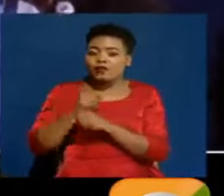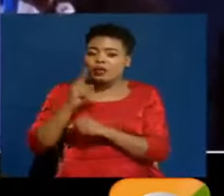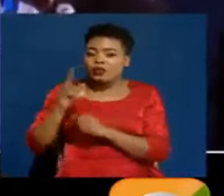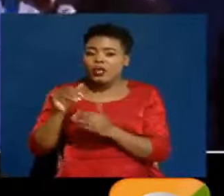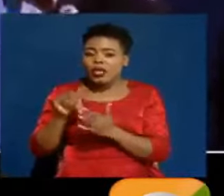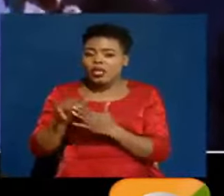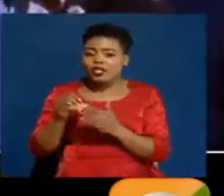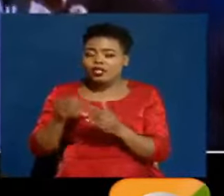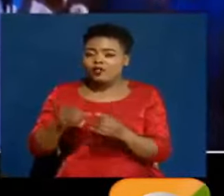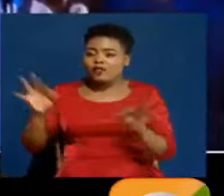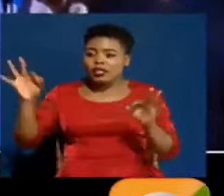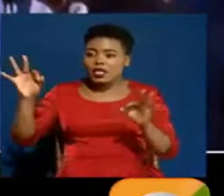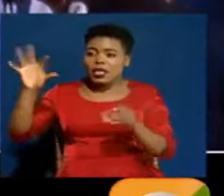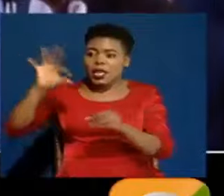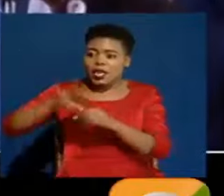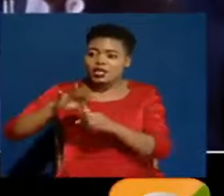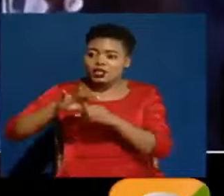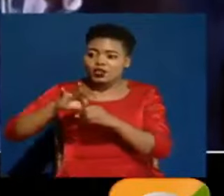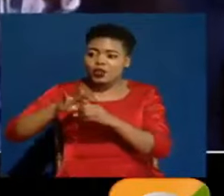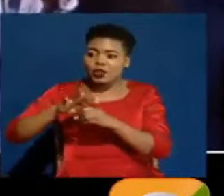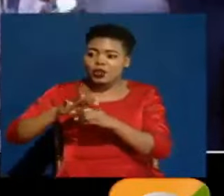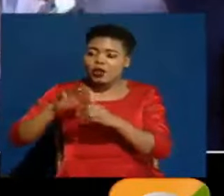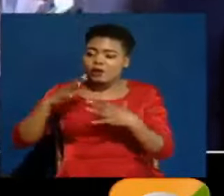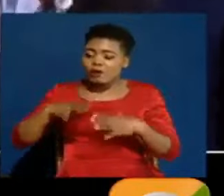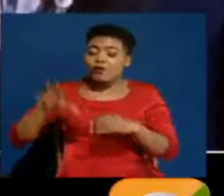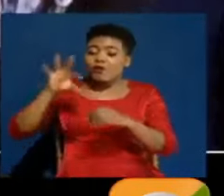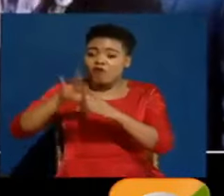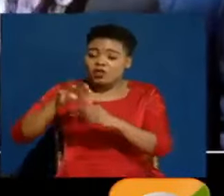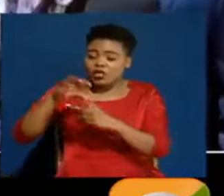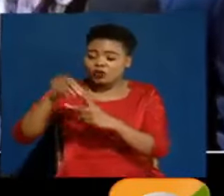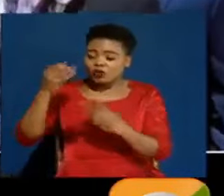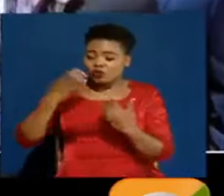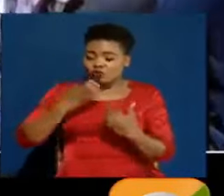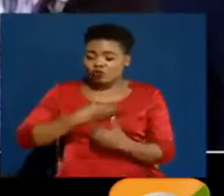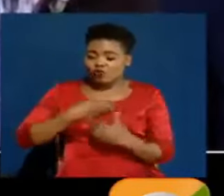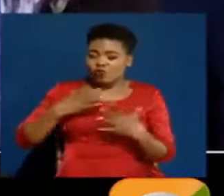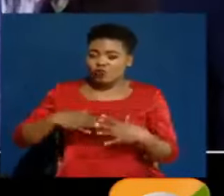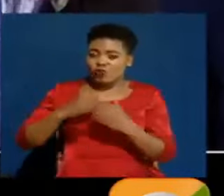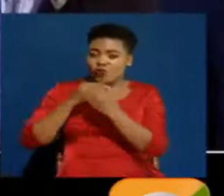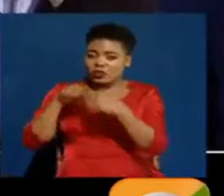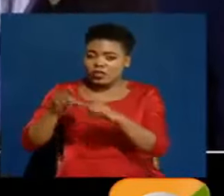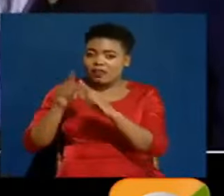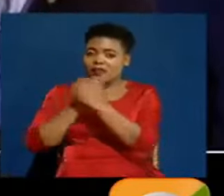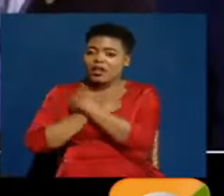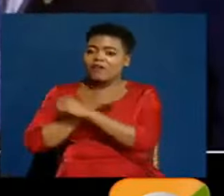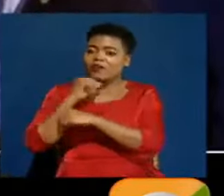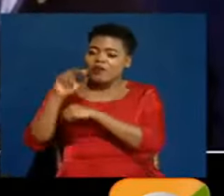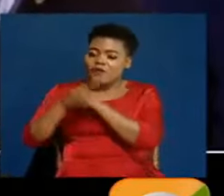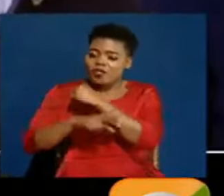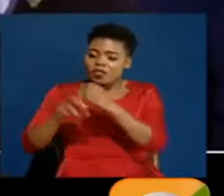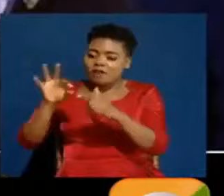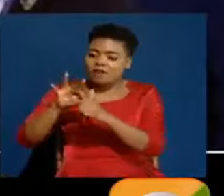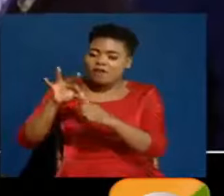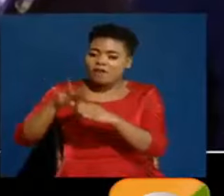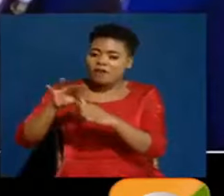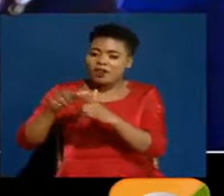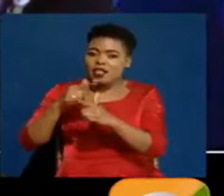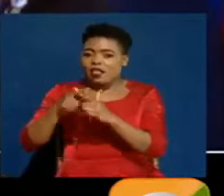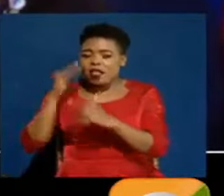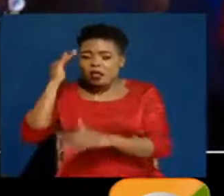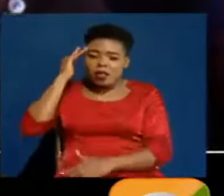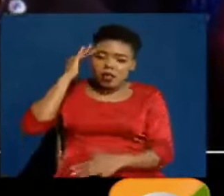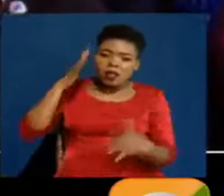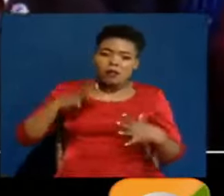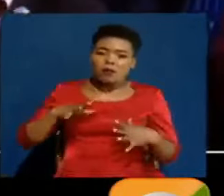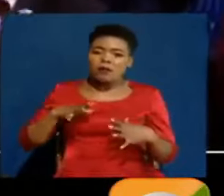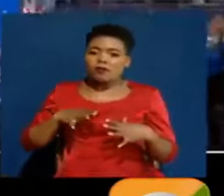there's a free, fair process to choose our public officials through an election, and that has to be based